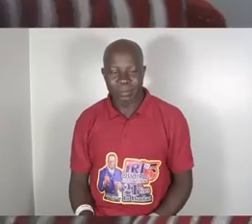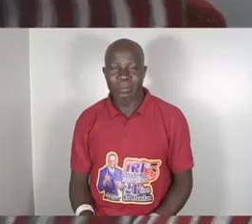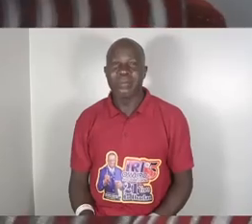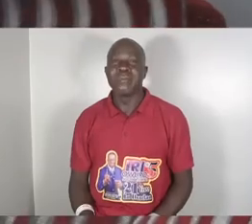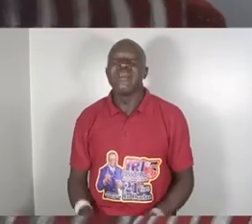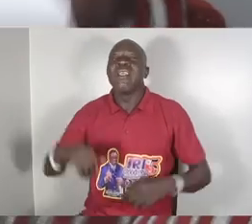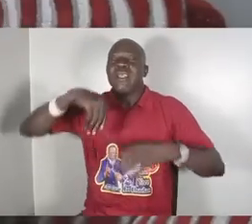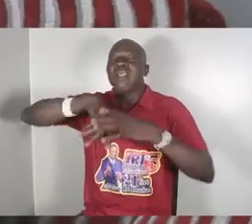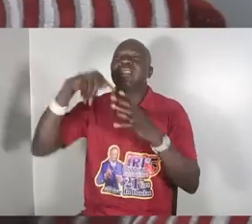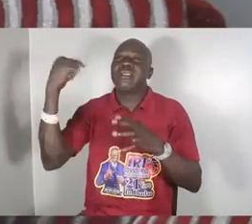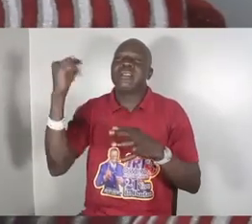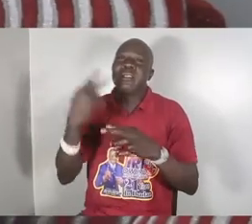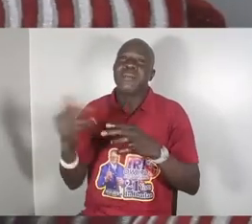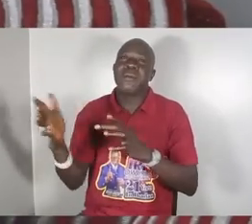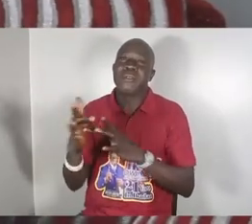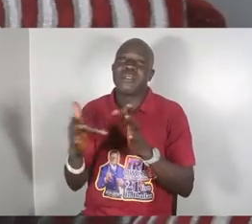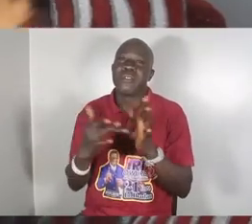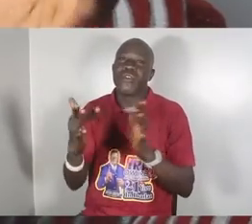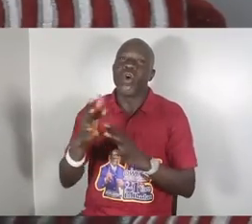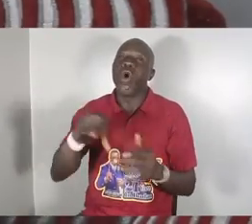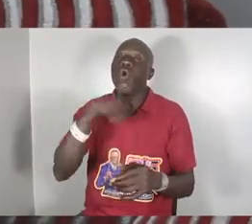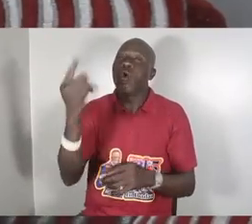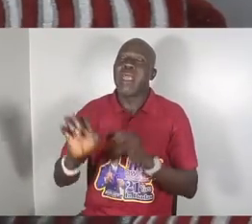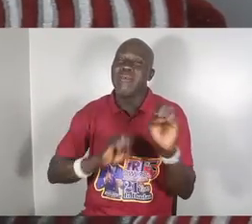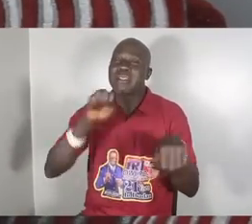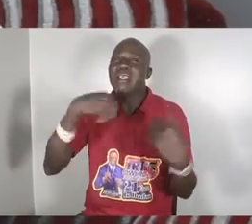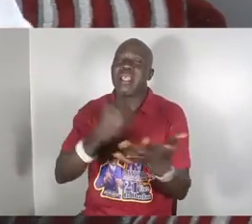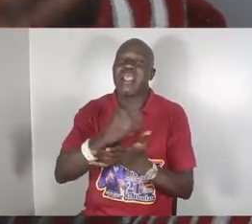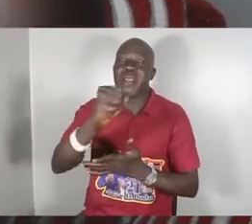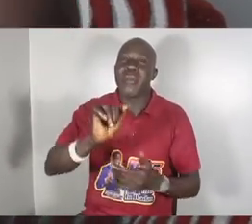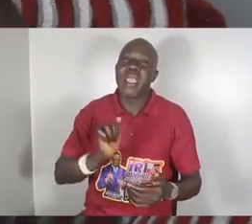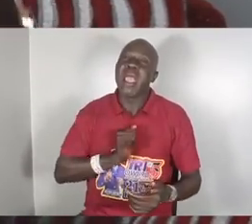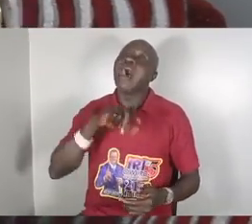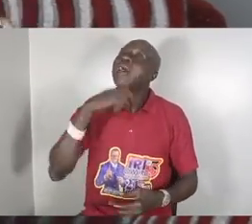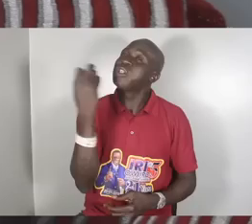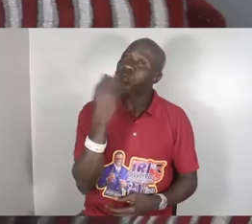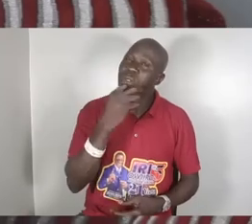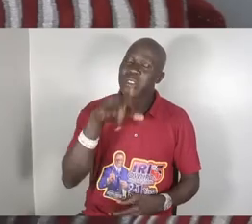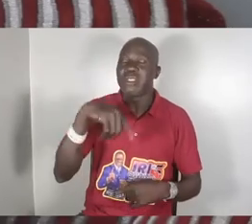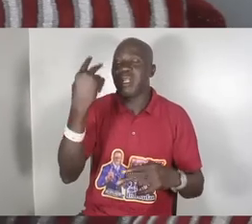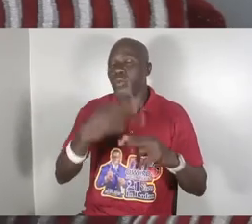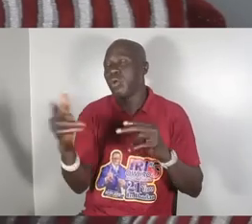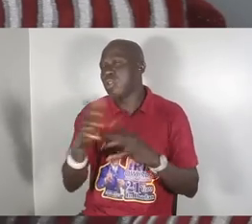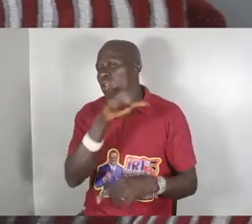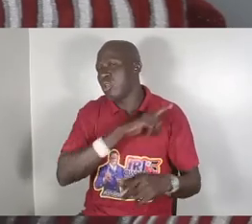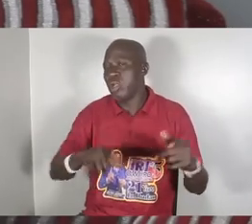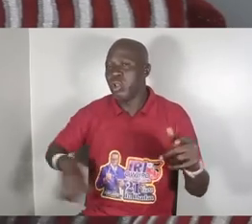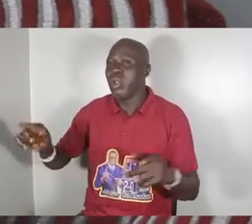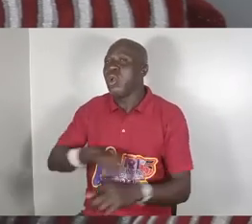my duty in the name of Jesus. So that I can say amen. I pronounce in the name of the Lord.